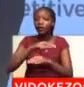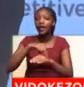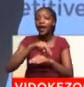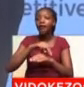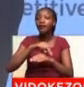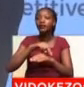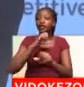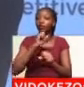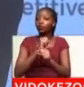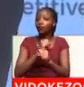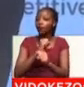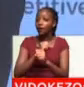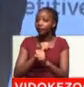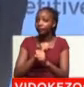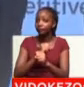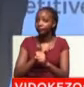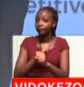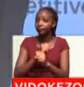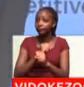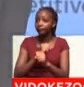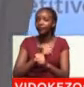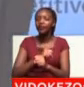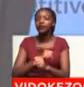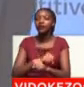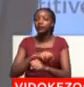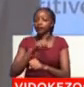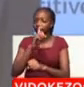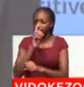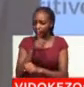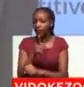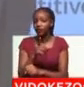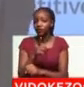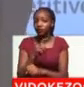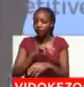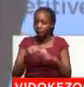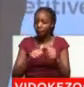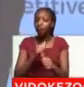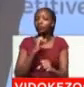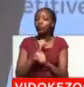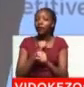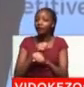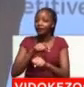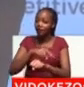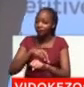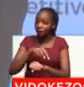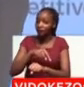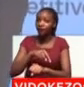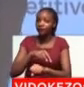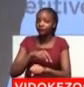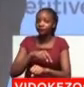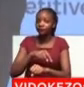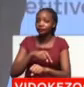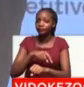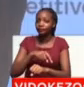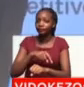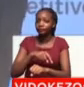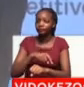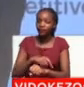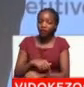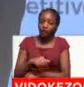to operate. Very strictly to the hours that they are supposed to operate.